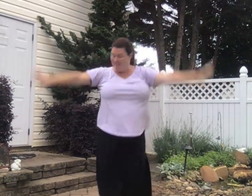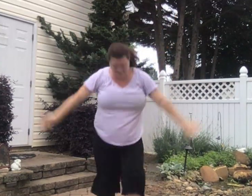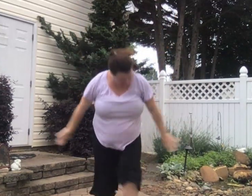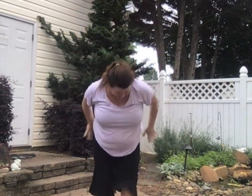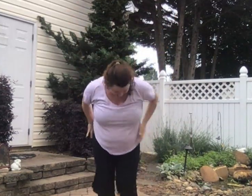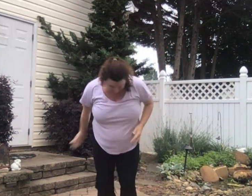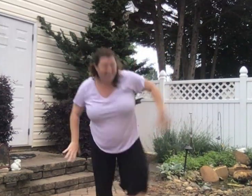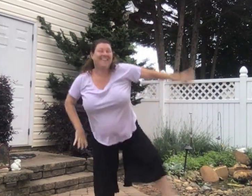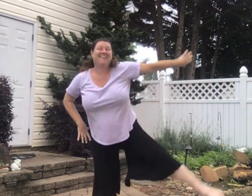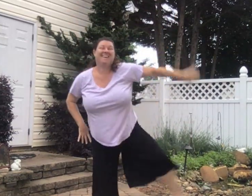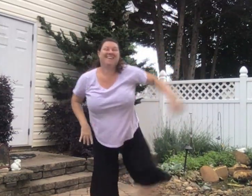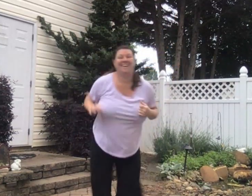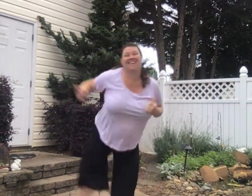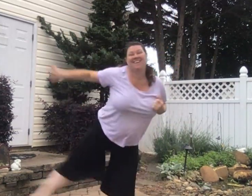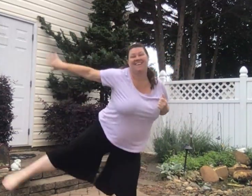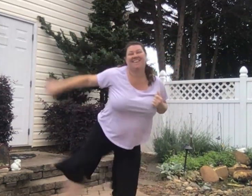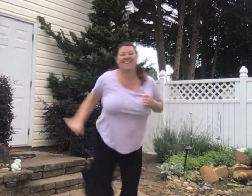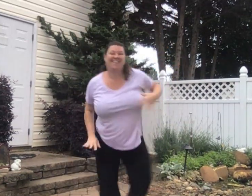track, Jack.